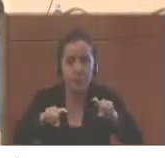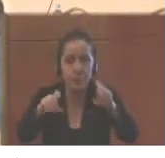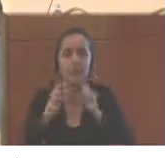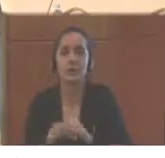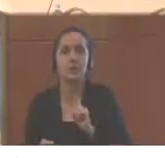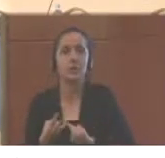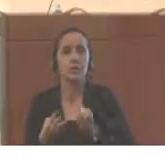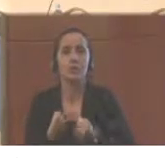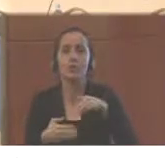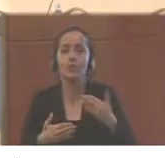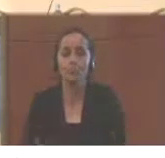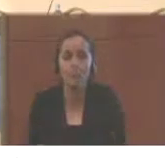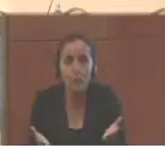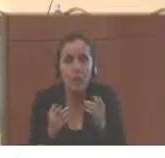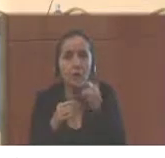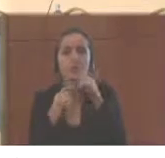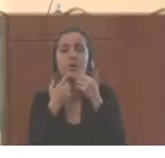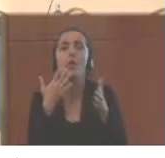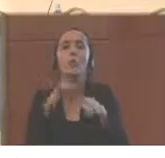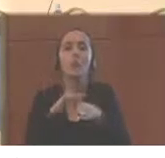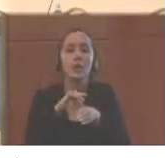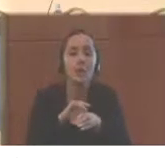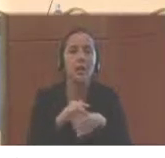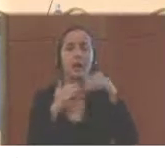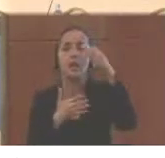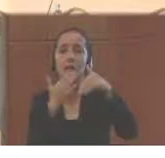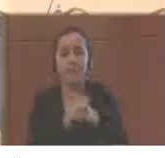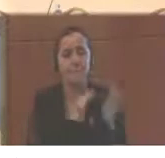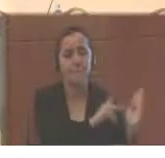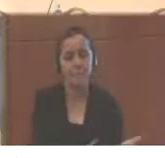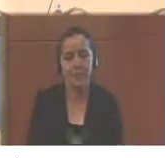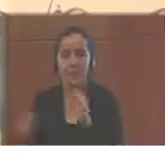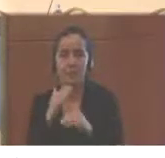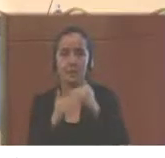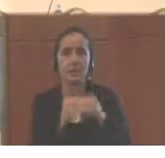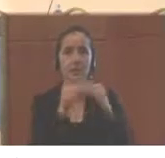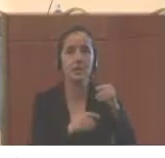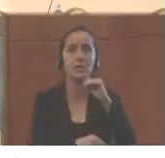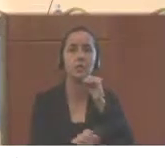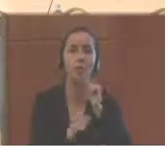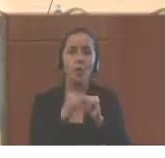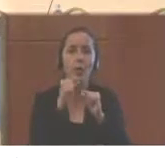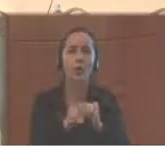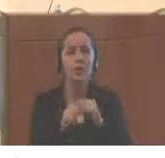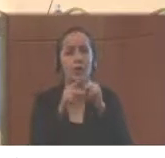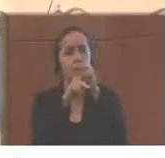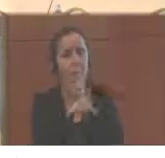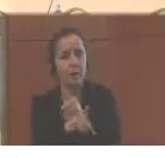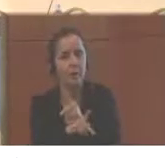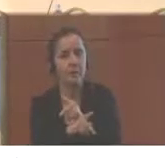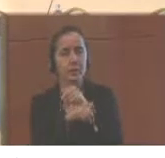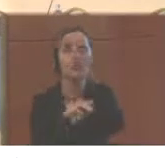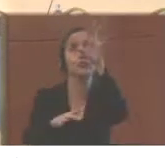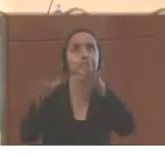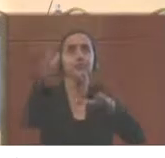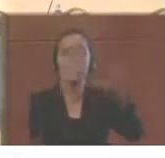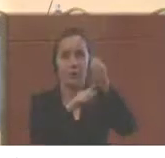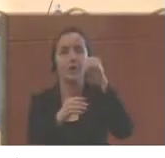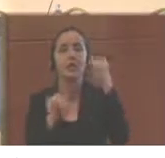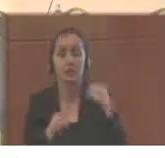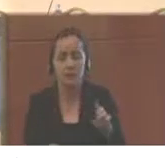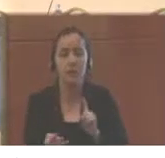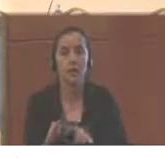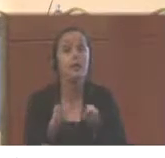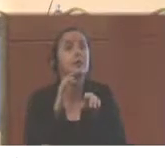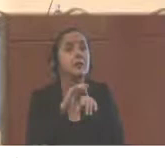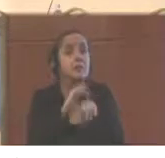systems, promoting, monitoring, early warning, and specific plans for prevention, estimation, and